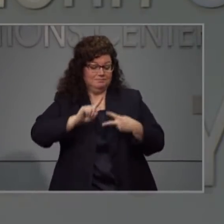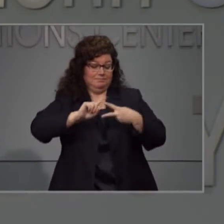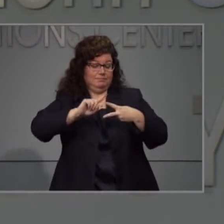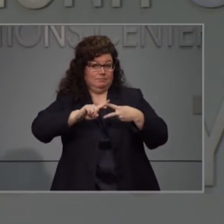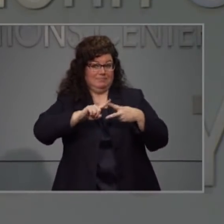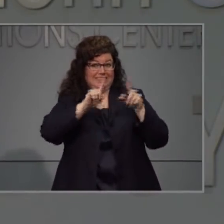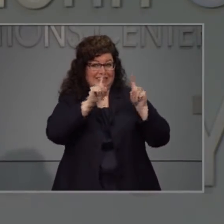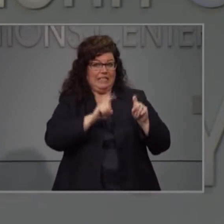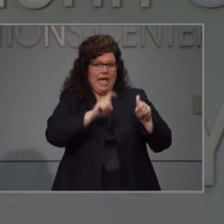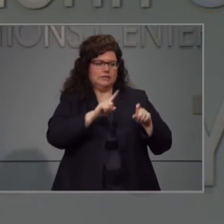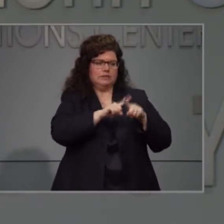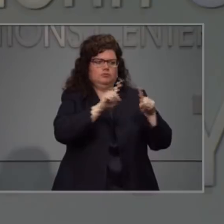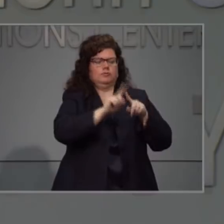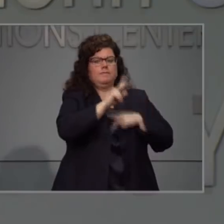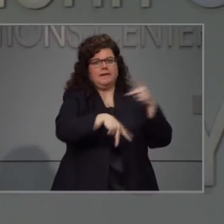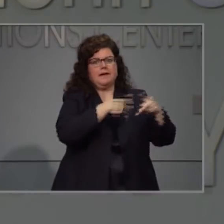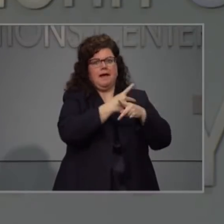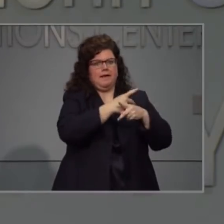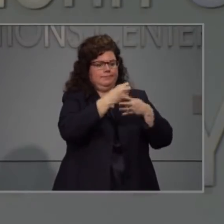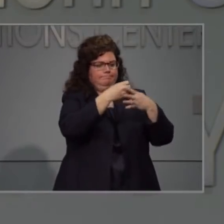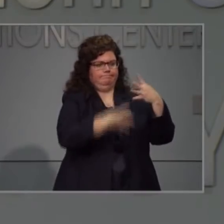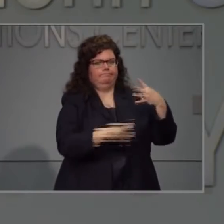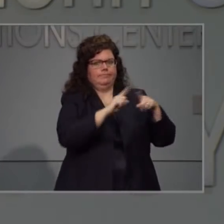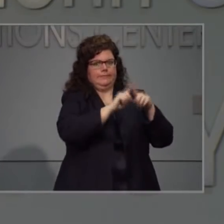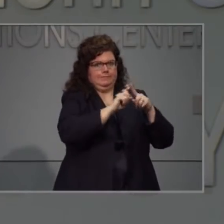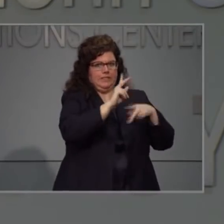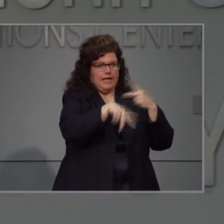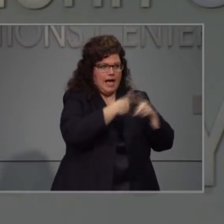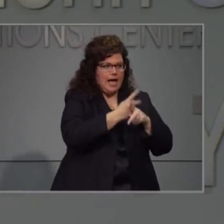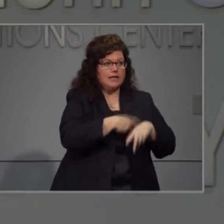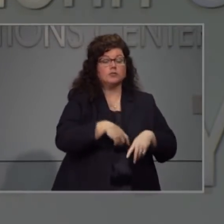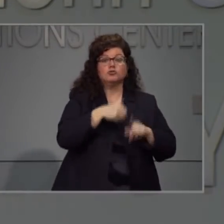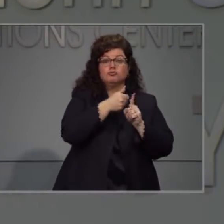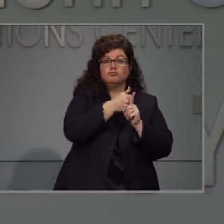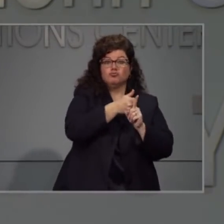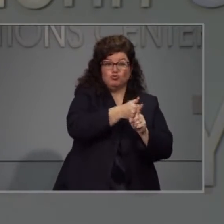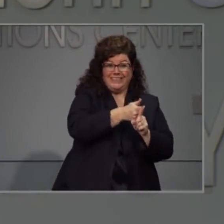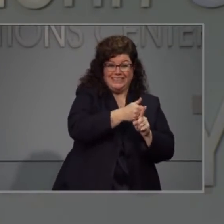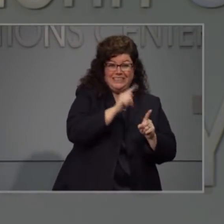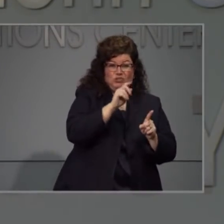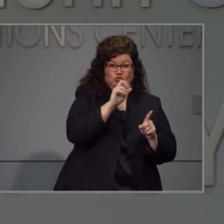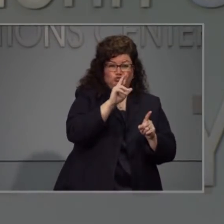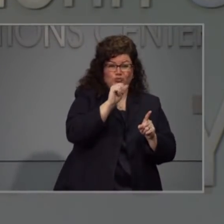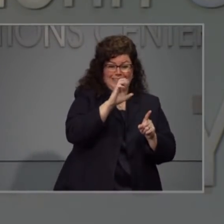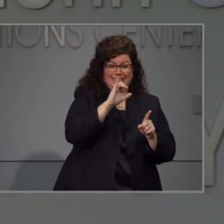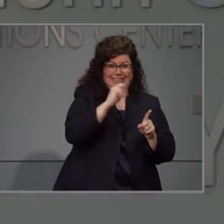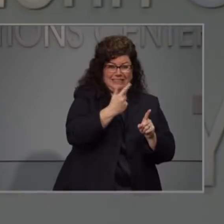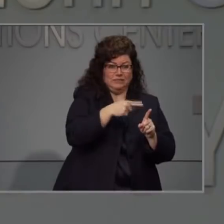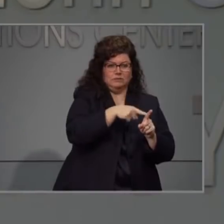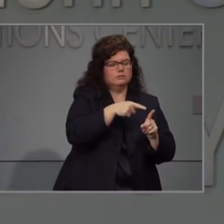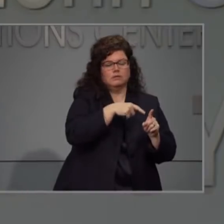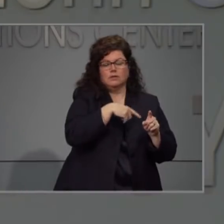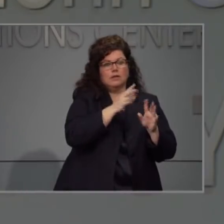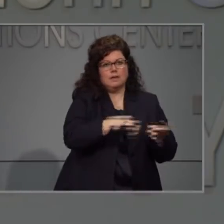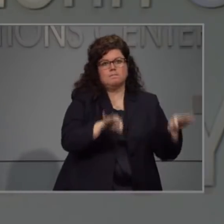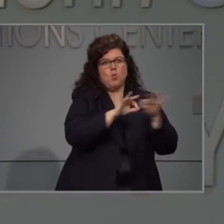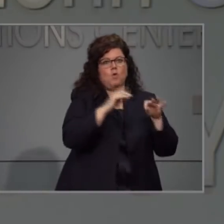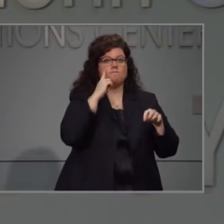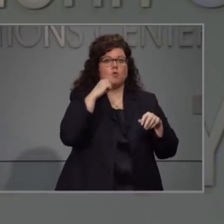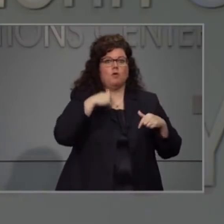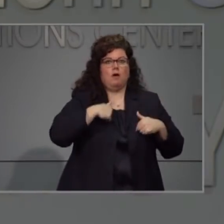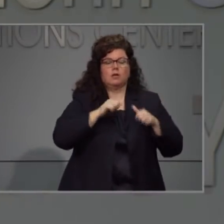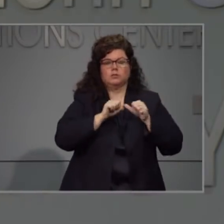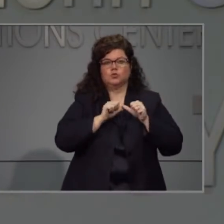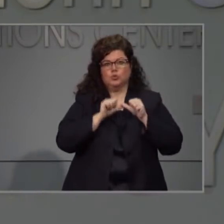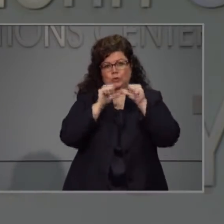tests. We know that testing and contact tracing are the key elements for us to be able to